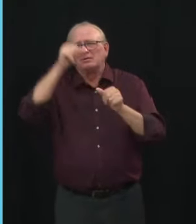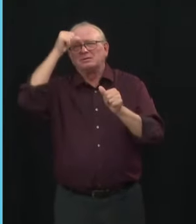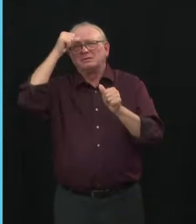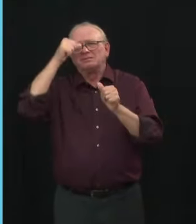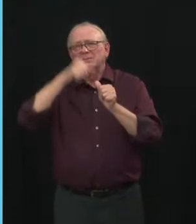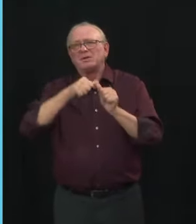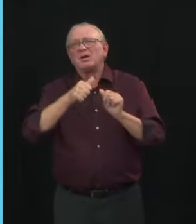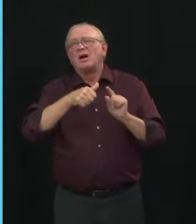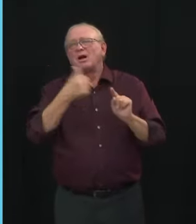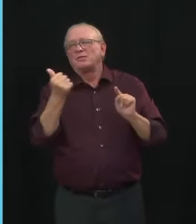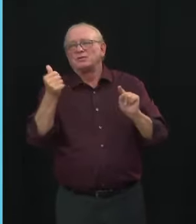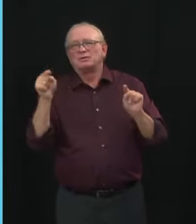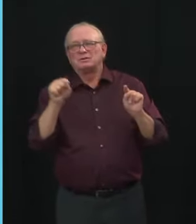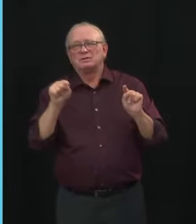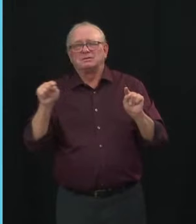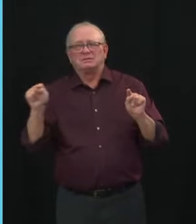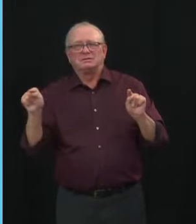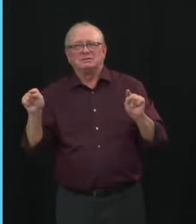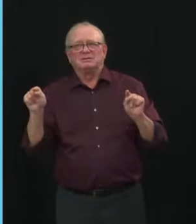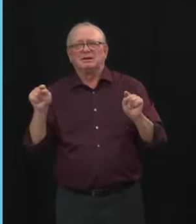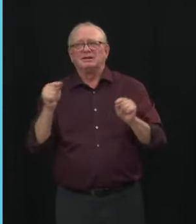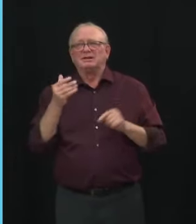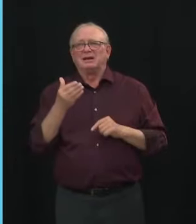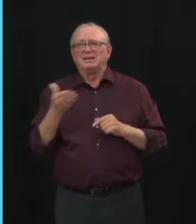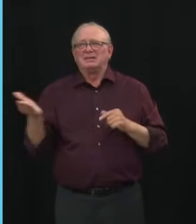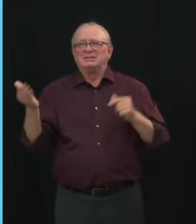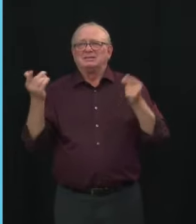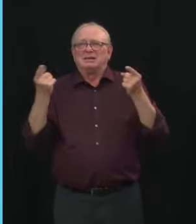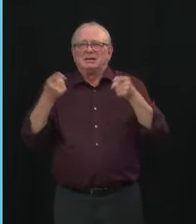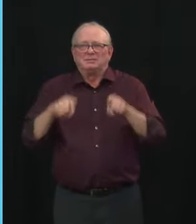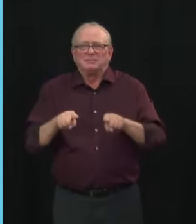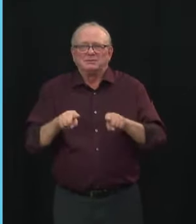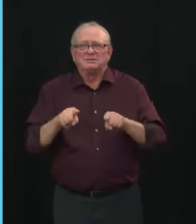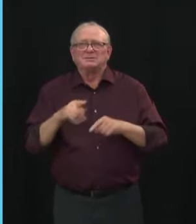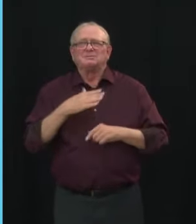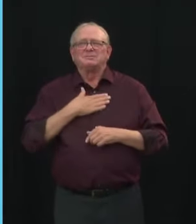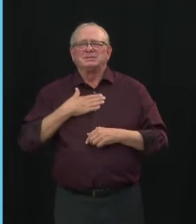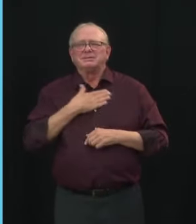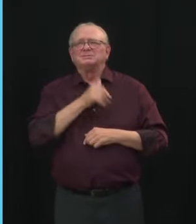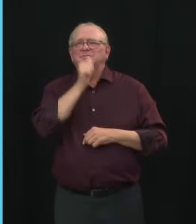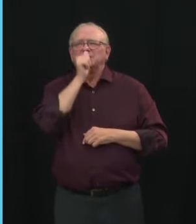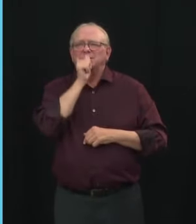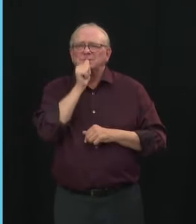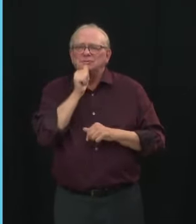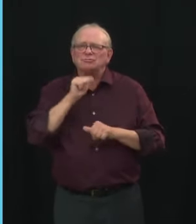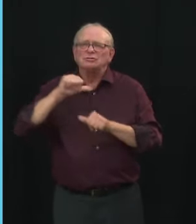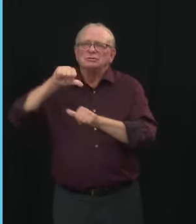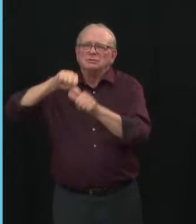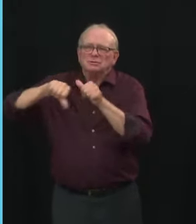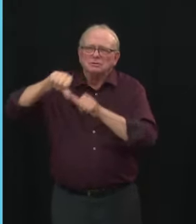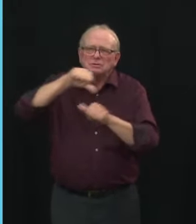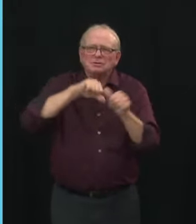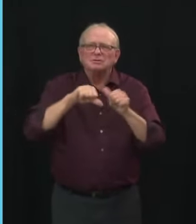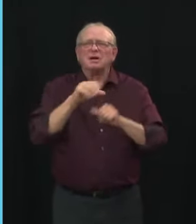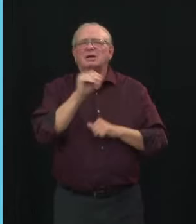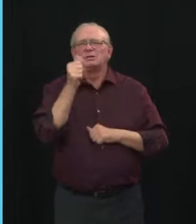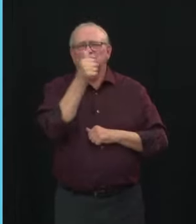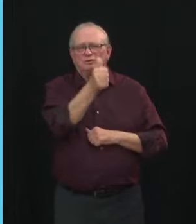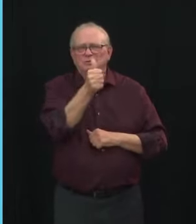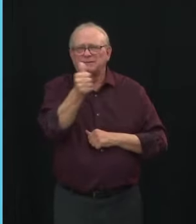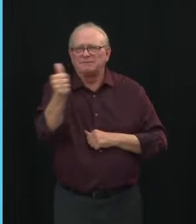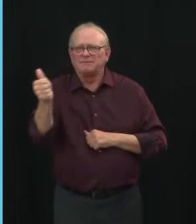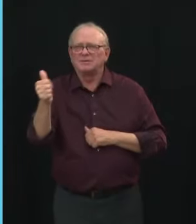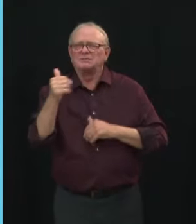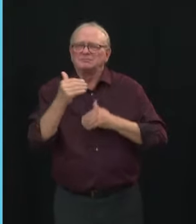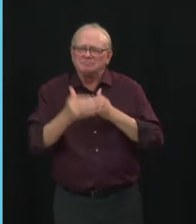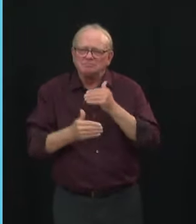competing considerations in our lives. Please be patient with others and with yourself as we all navigate through this time